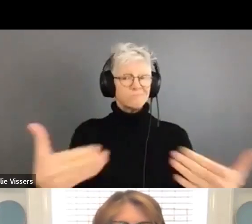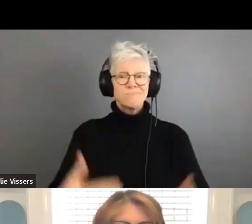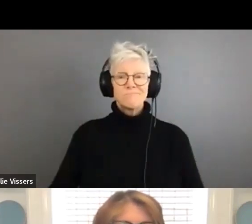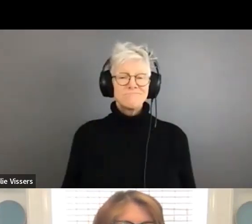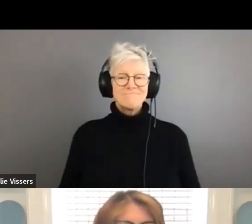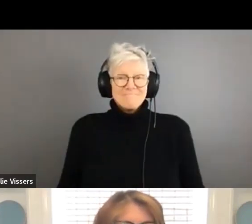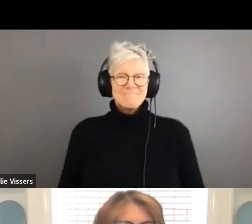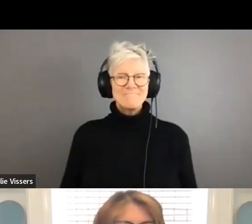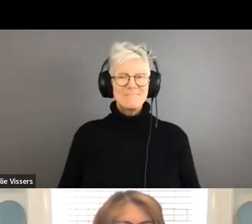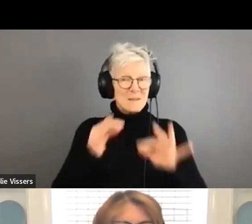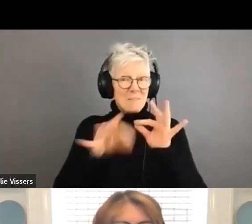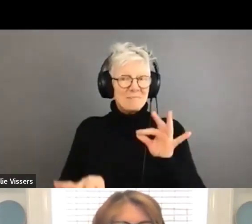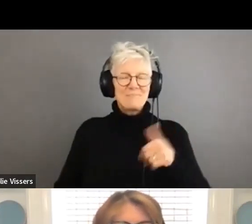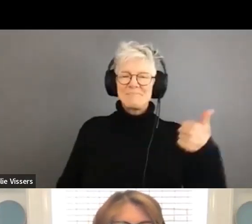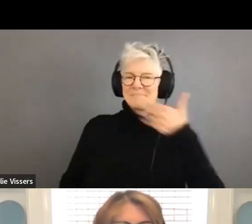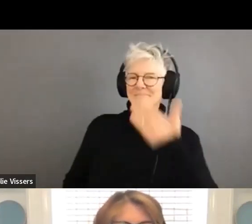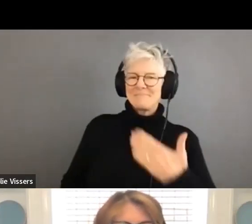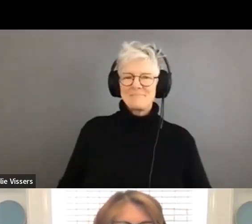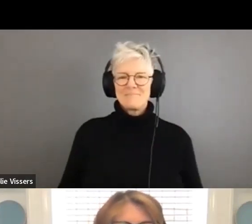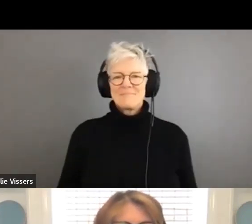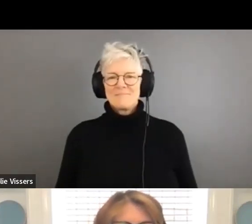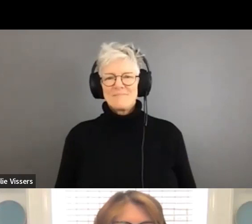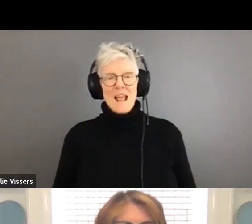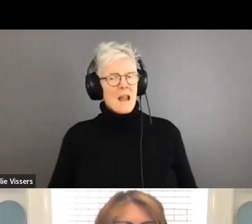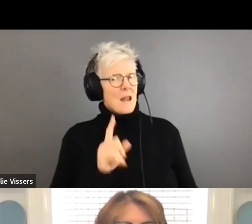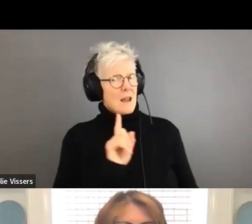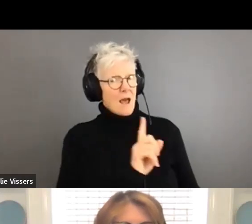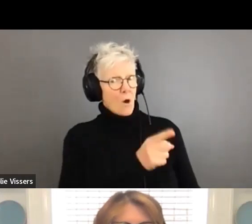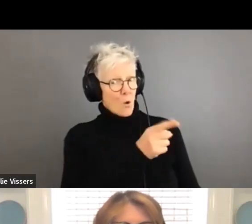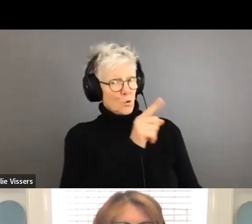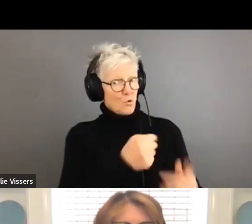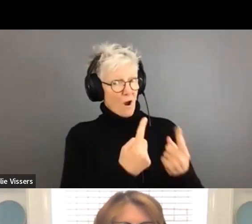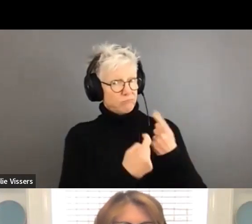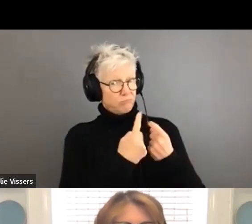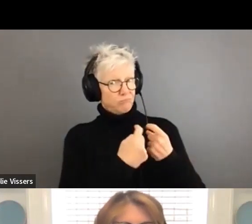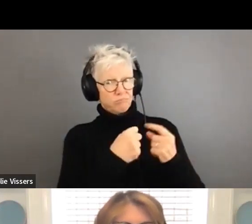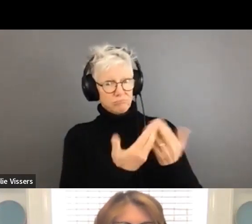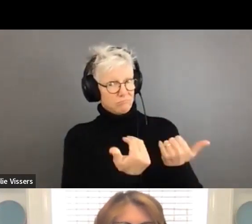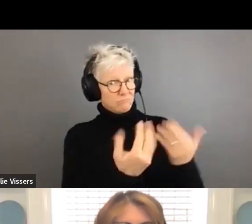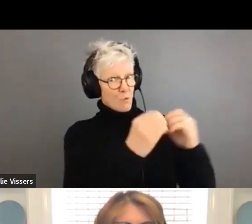you. Thank you. I really need to hear from you now because you're going deep.